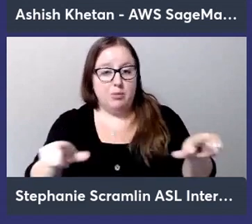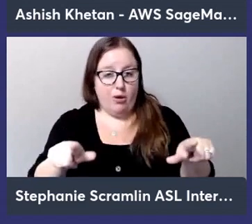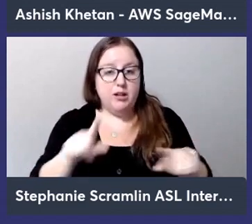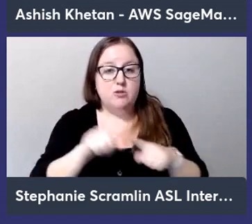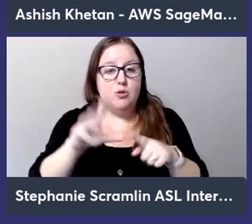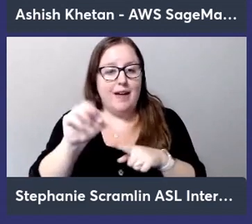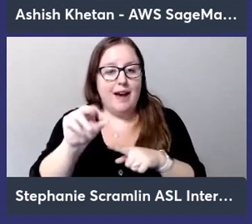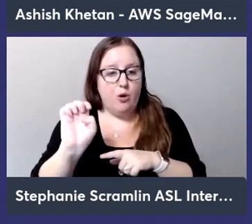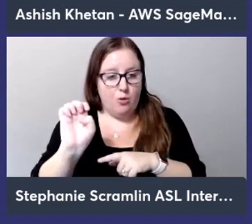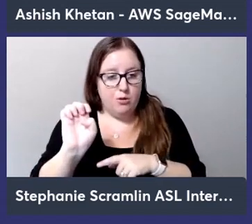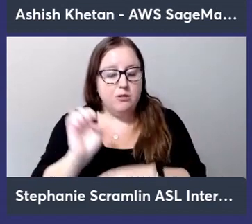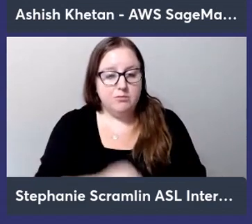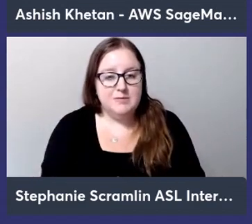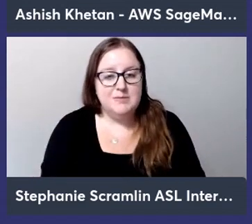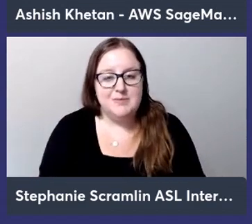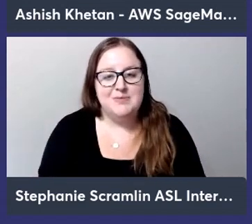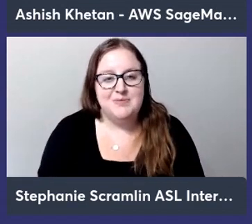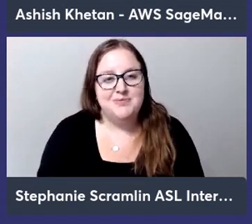code.